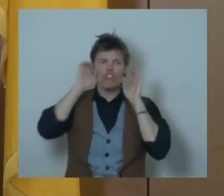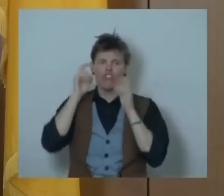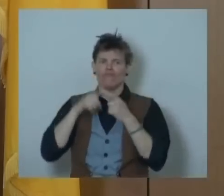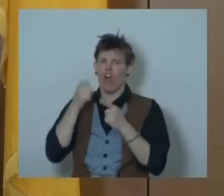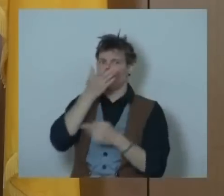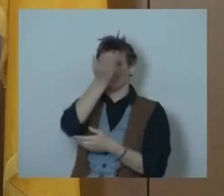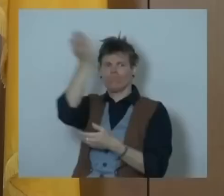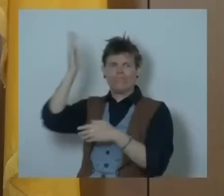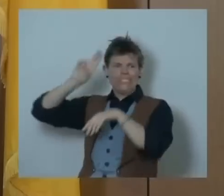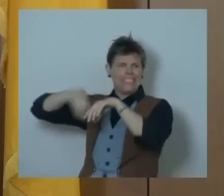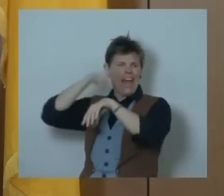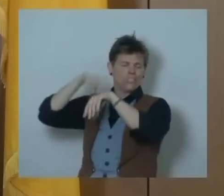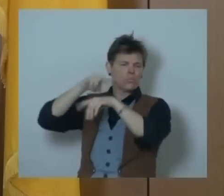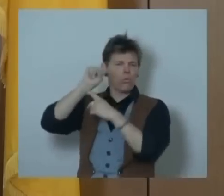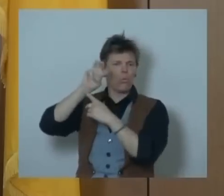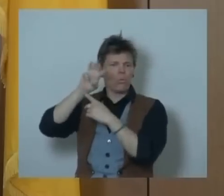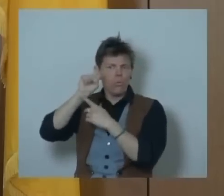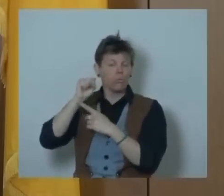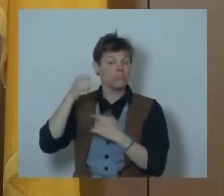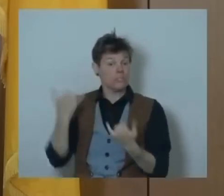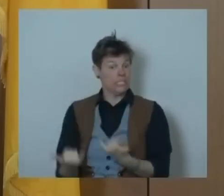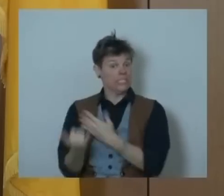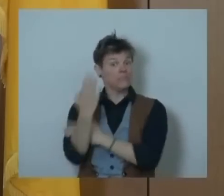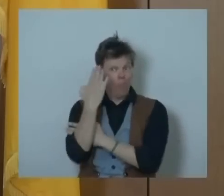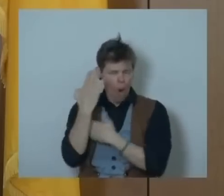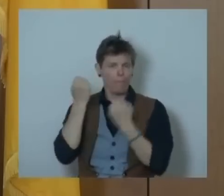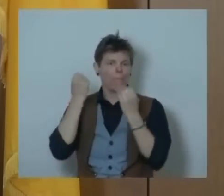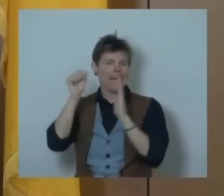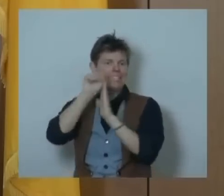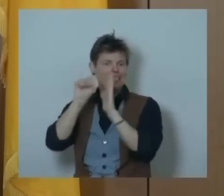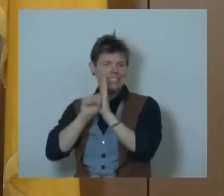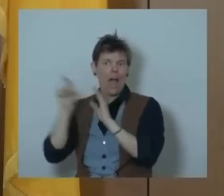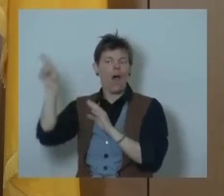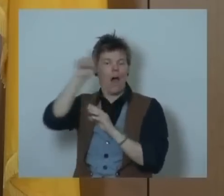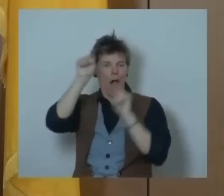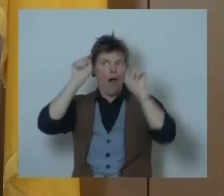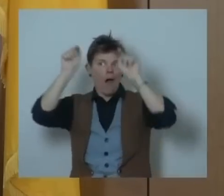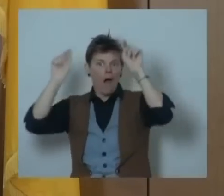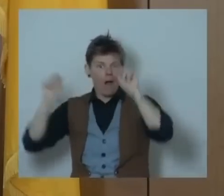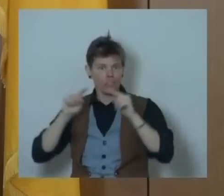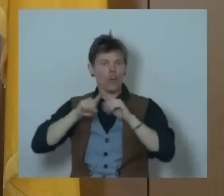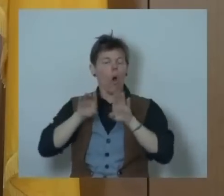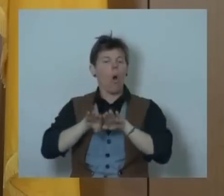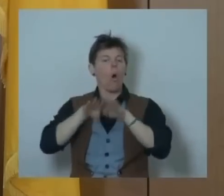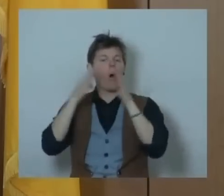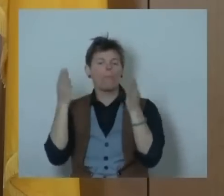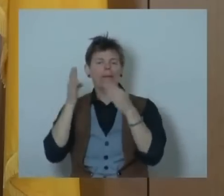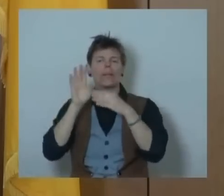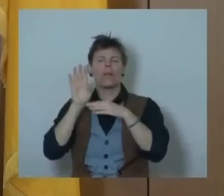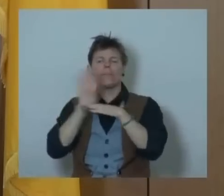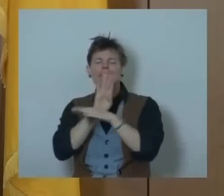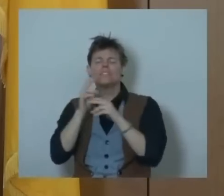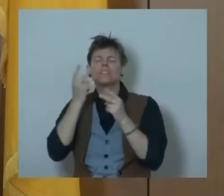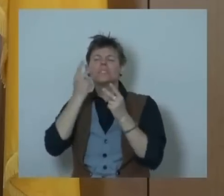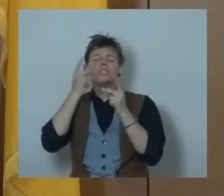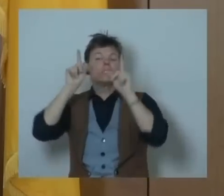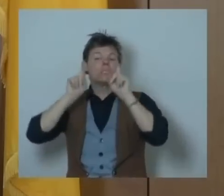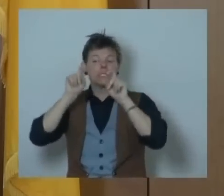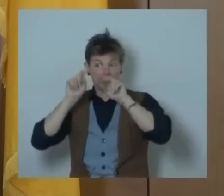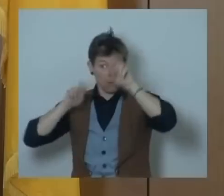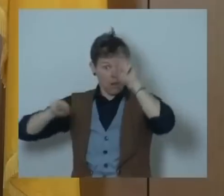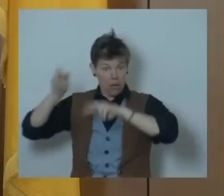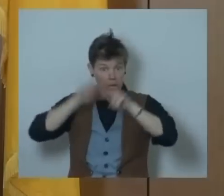might have heard this morning that many states are beginning to open up what they call surveillance testing, and there's been any number